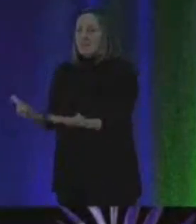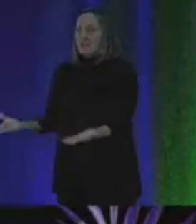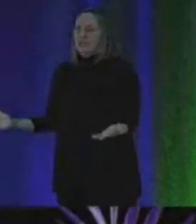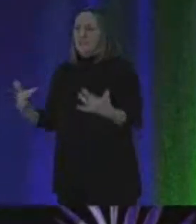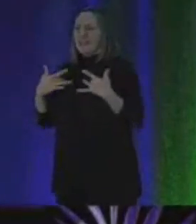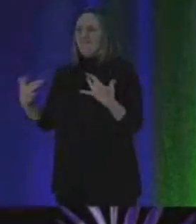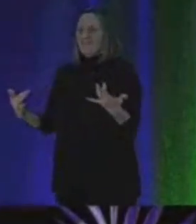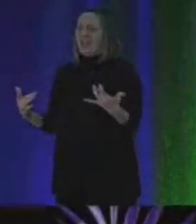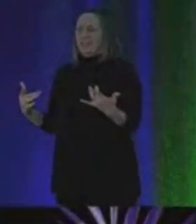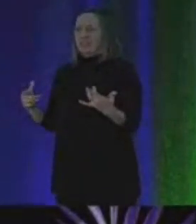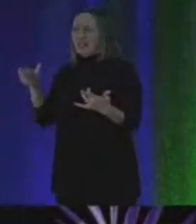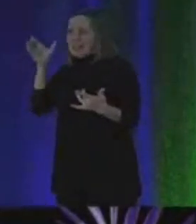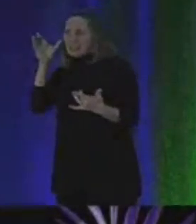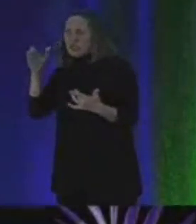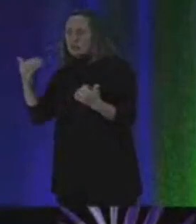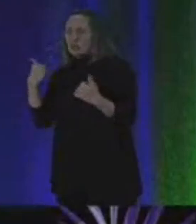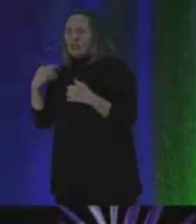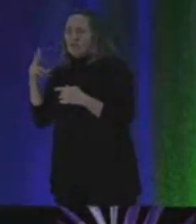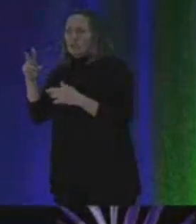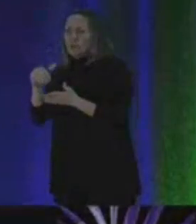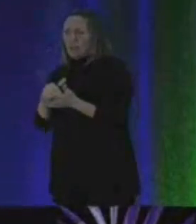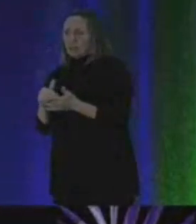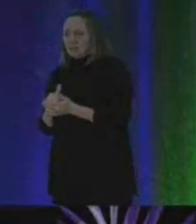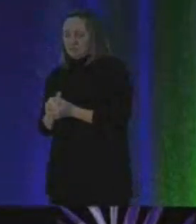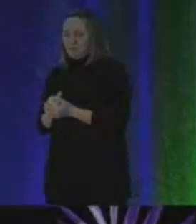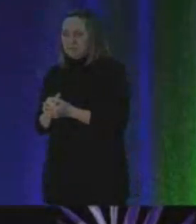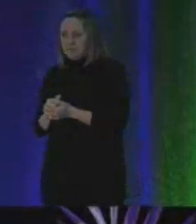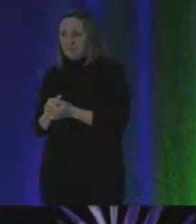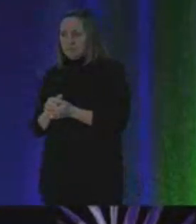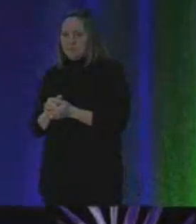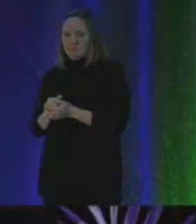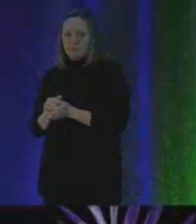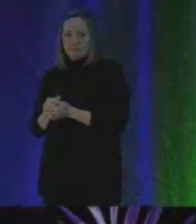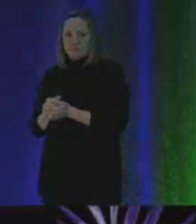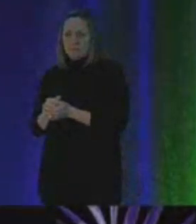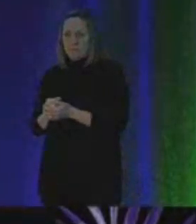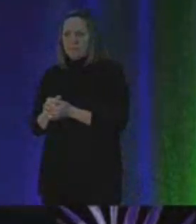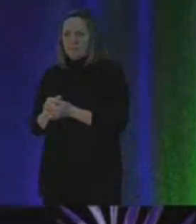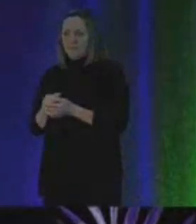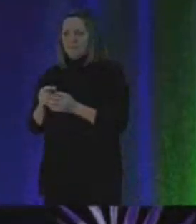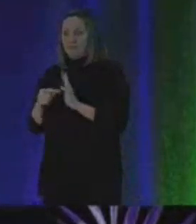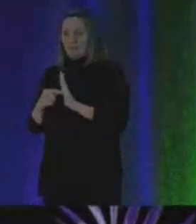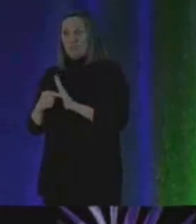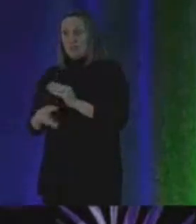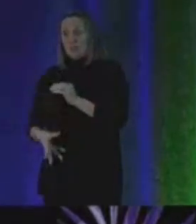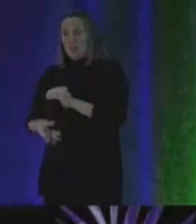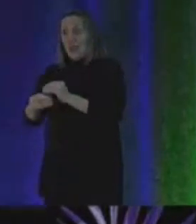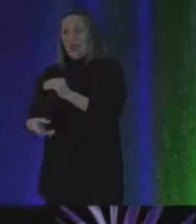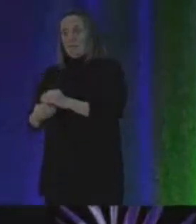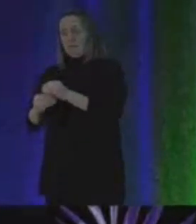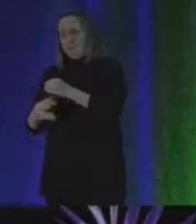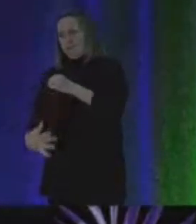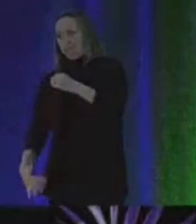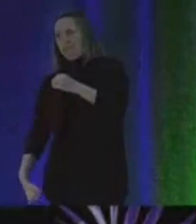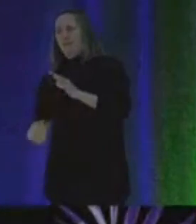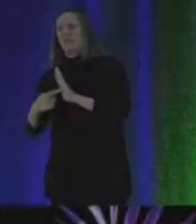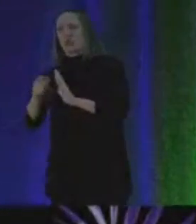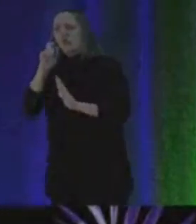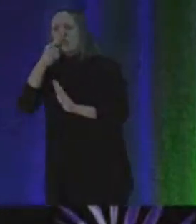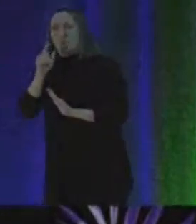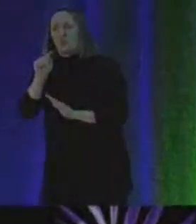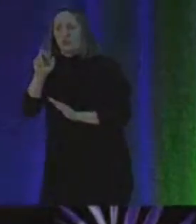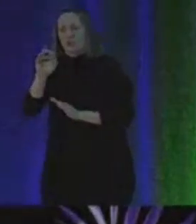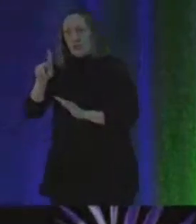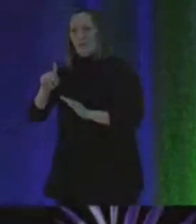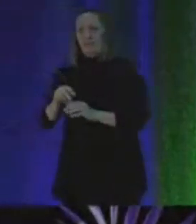now have 2,000 of them, right? Now I'm going to add a whole bunch more. I'm going to show you a real cool trick. Real